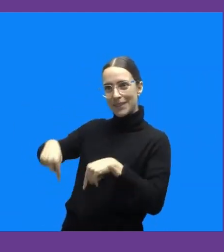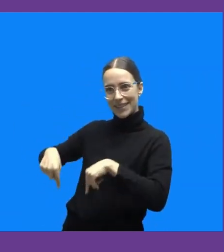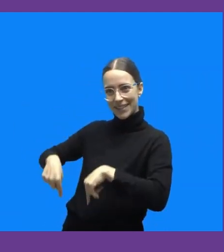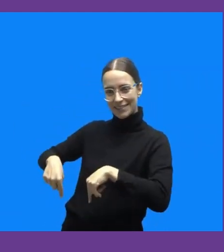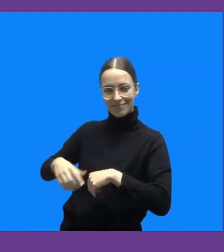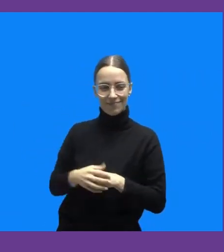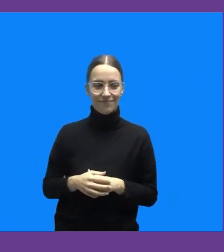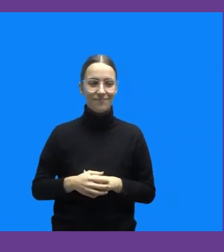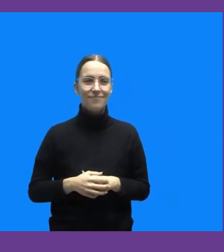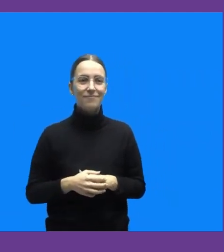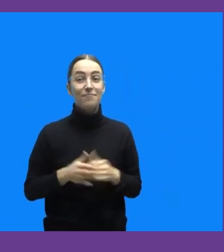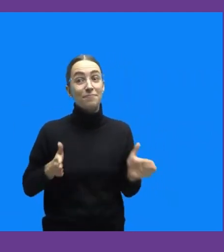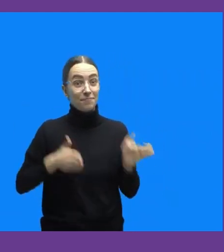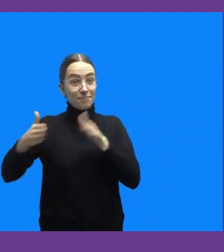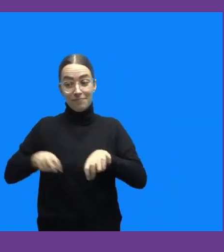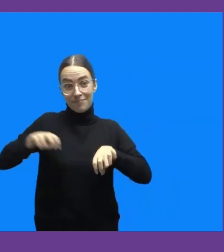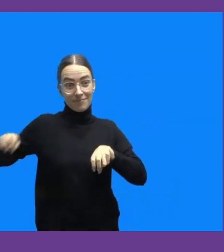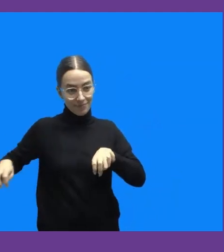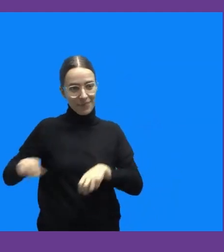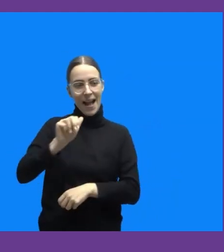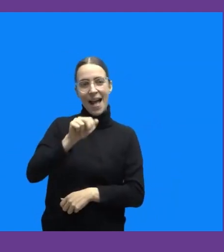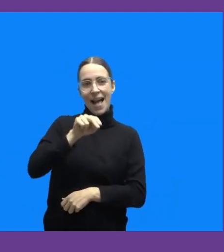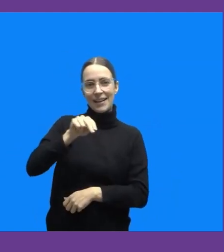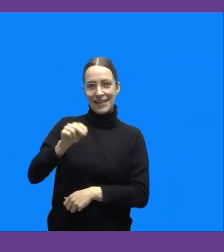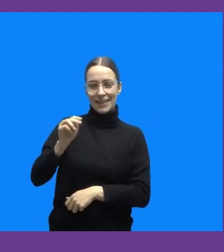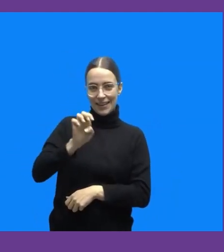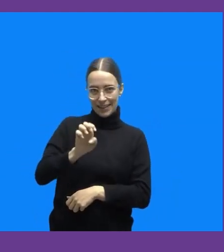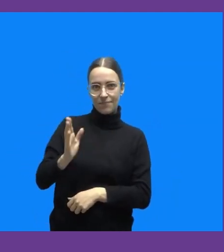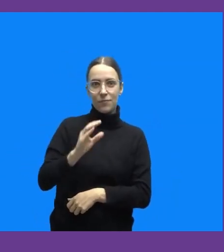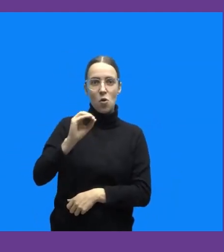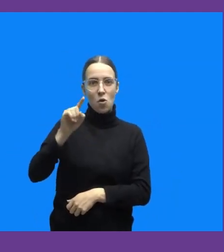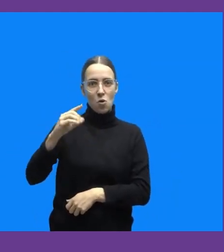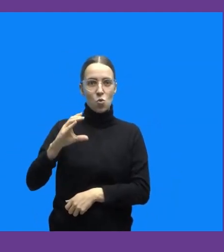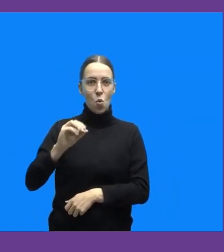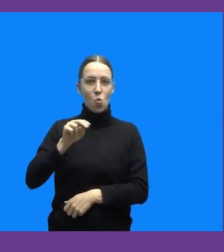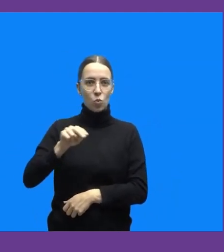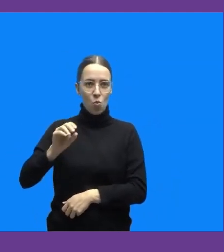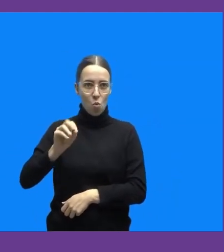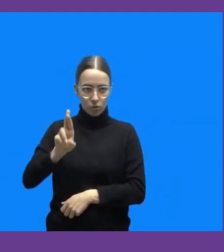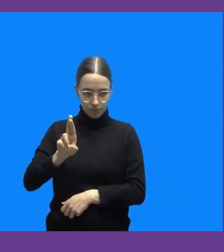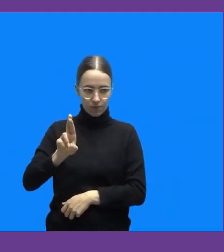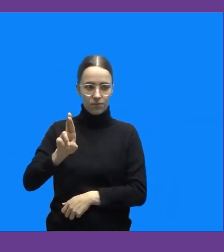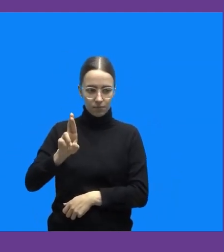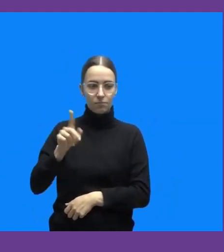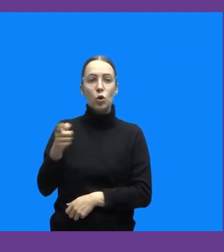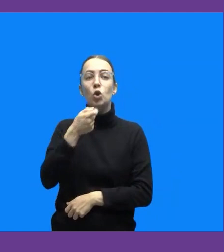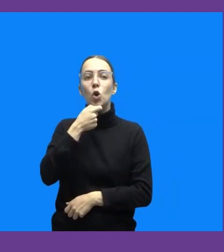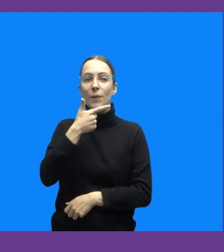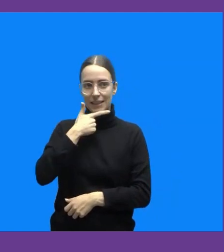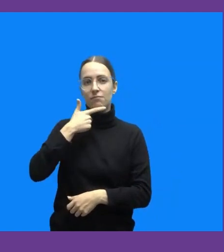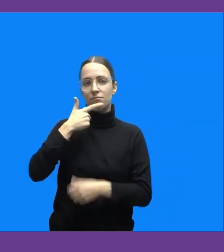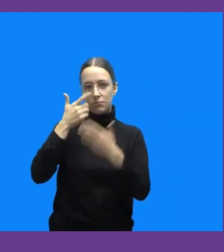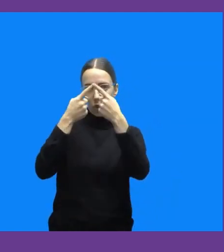O'Connor. She has over 25 years of experience working in the field of disability and